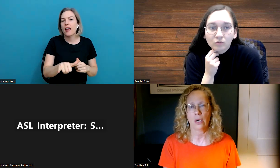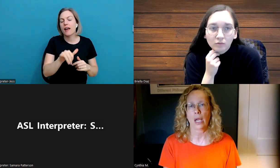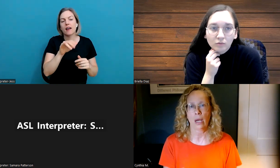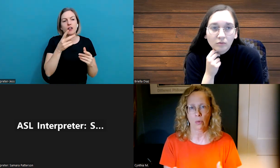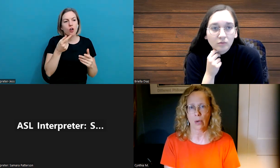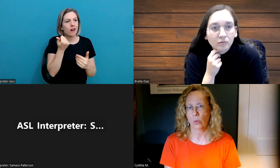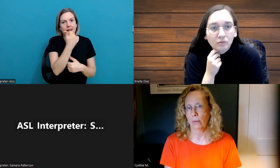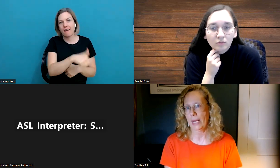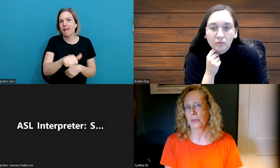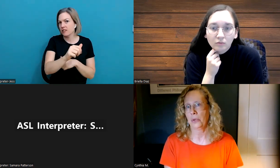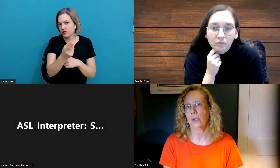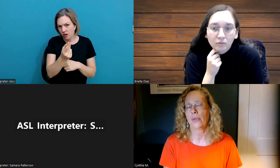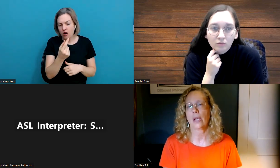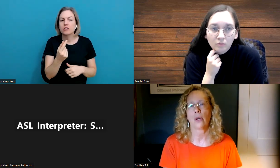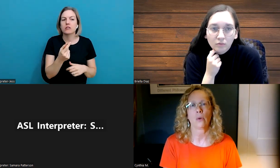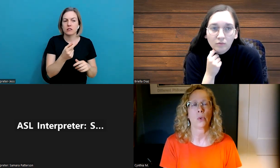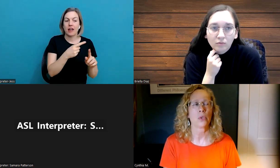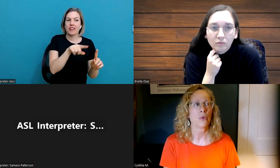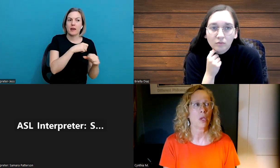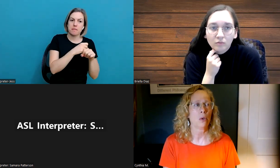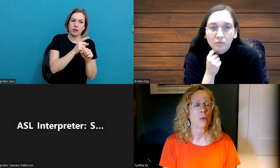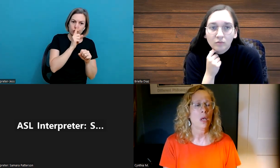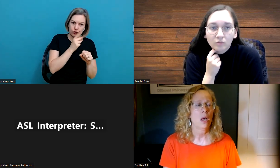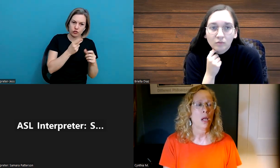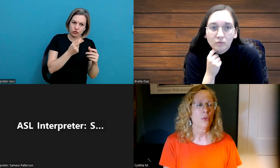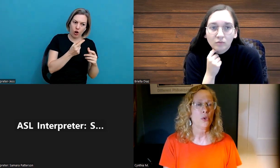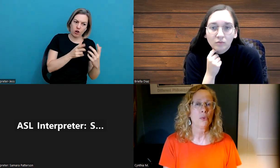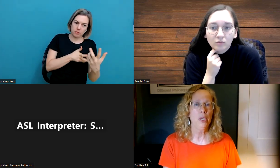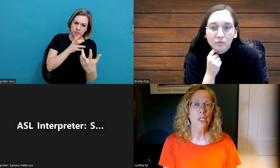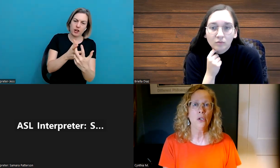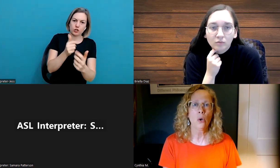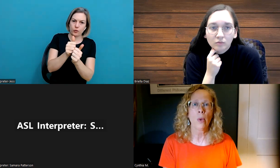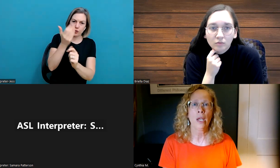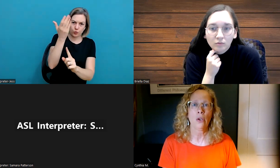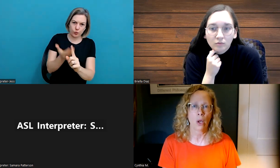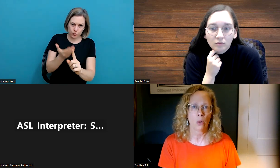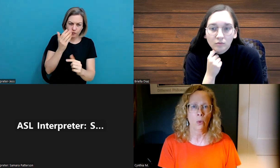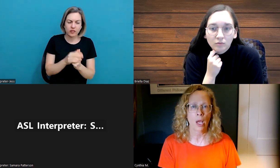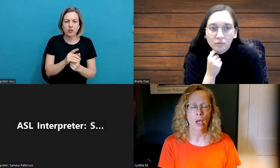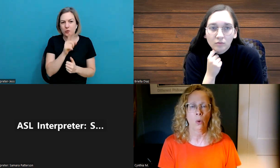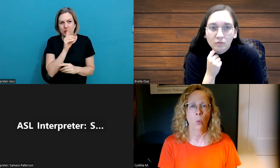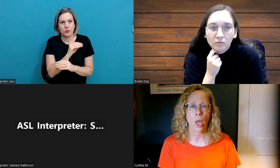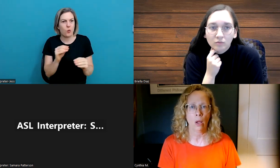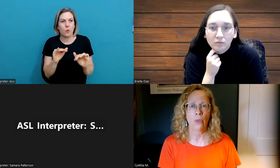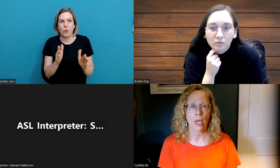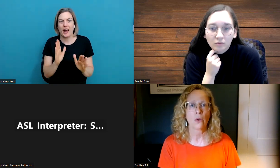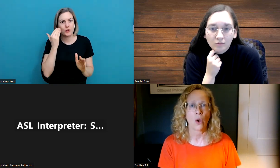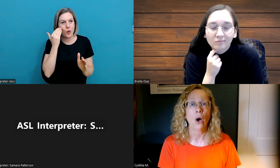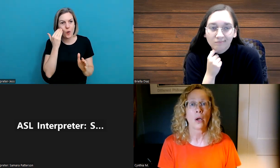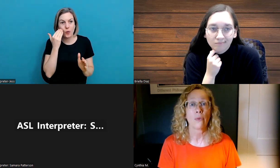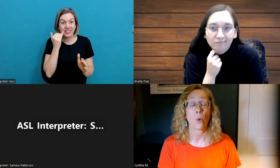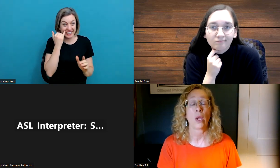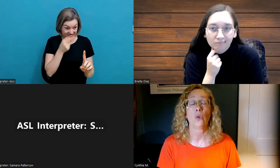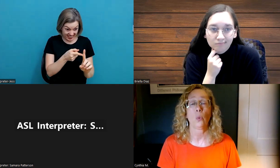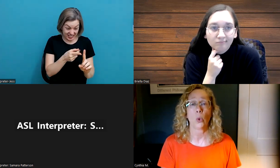of dog, and we'll make certain that that dog works for you. There's really no way to know how well that